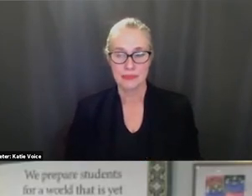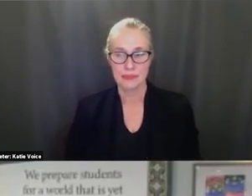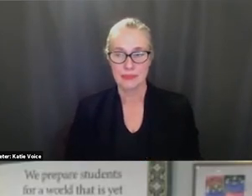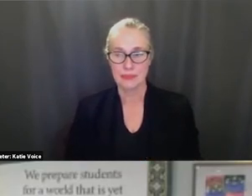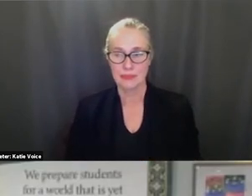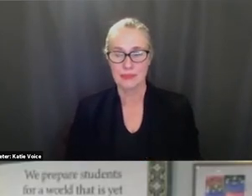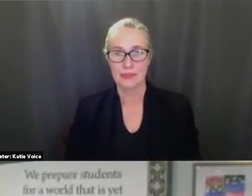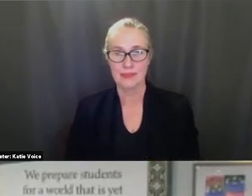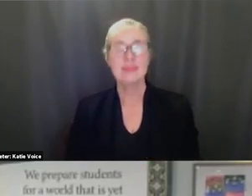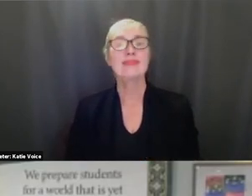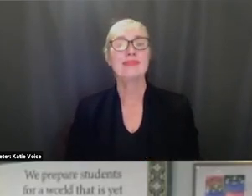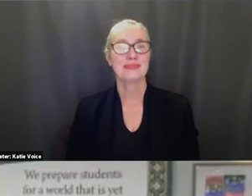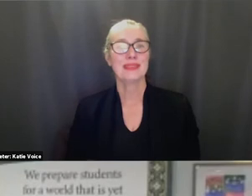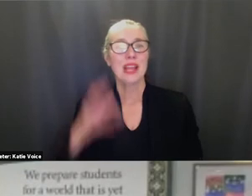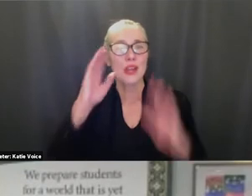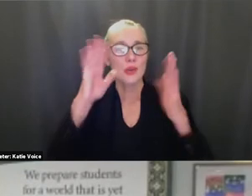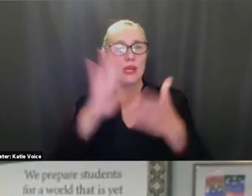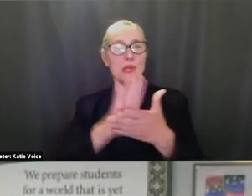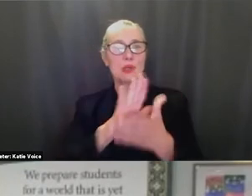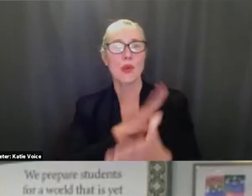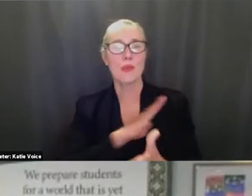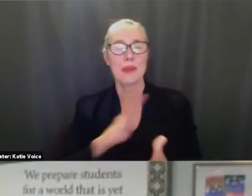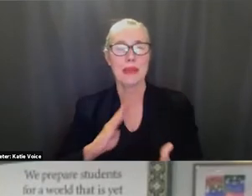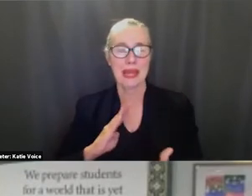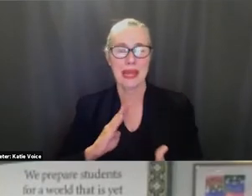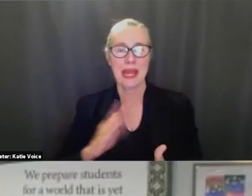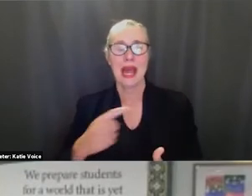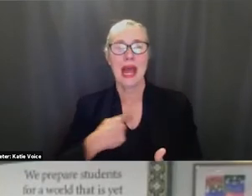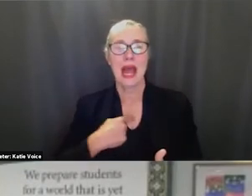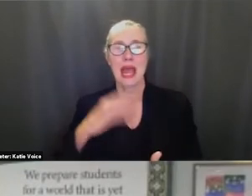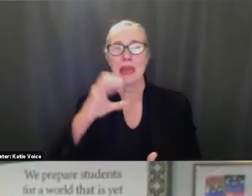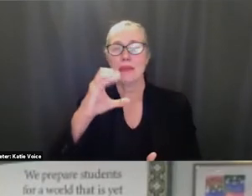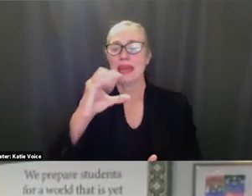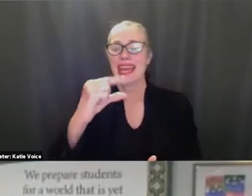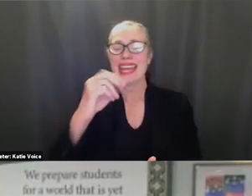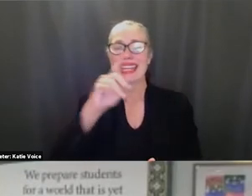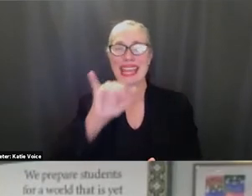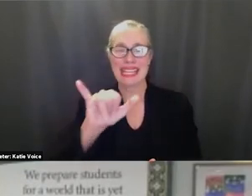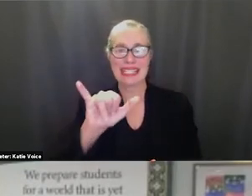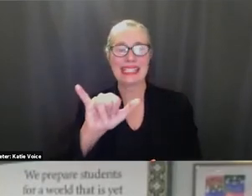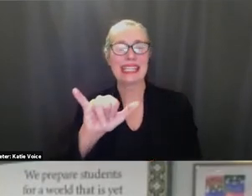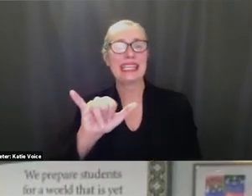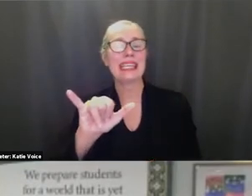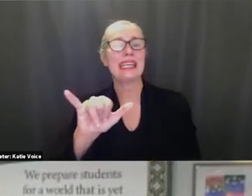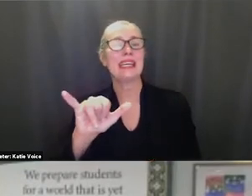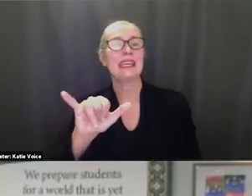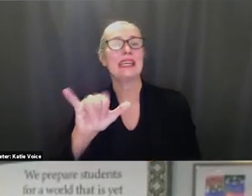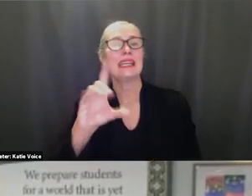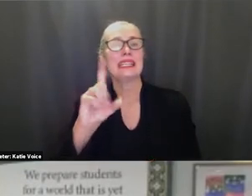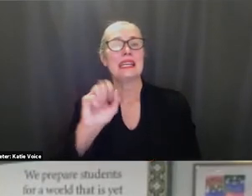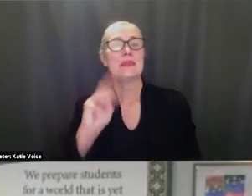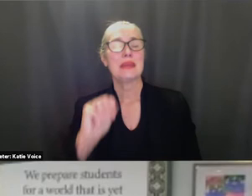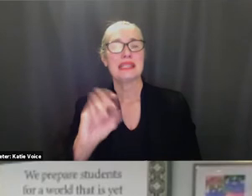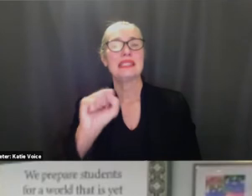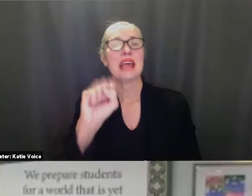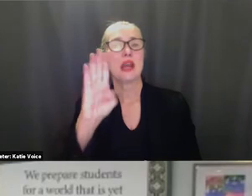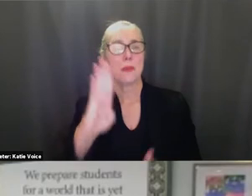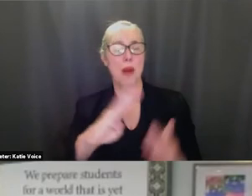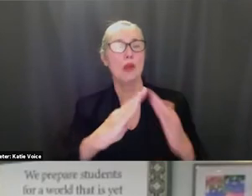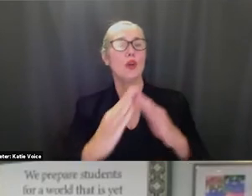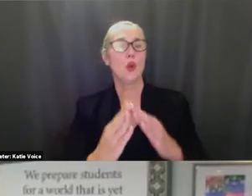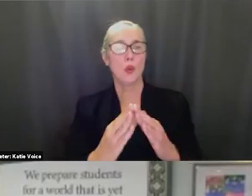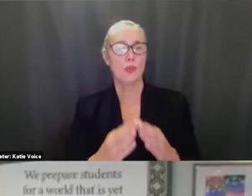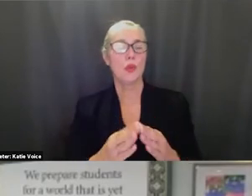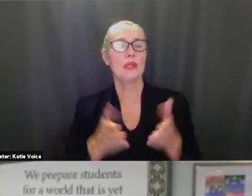greetings school board members i am daisy beeman a santa barbara community member i am